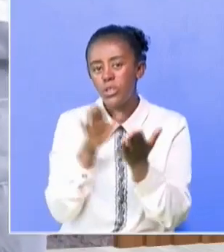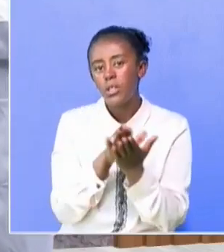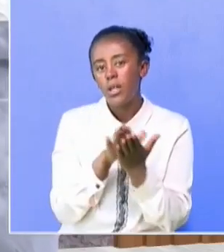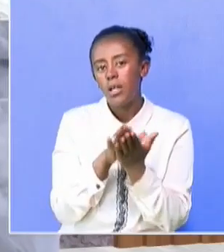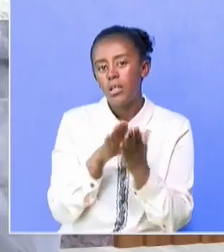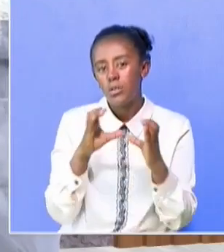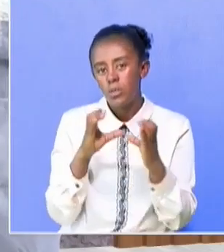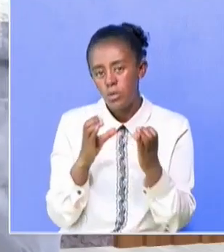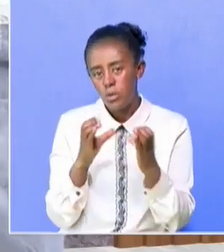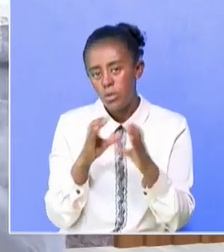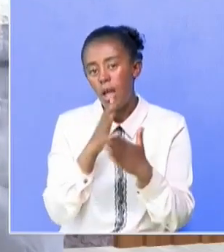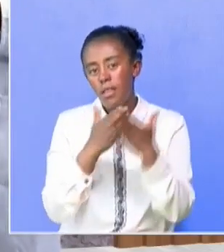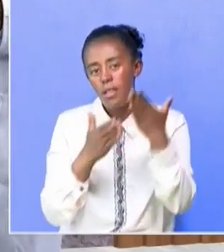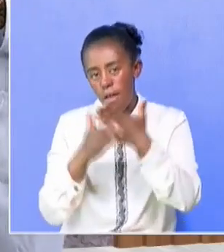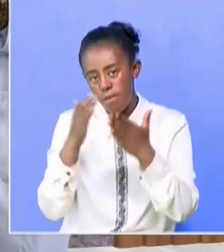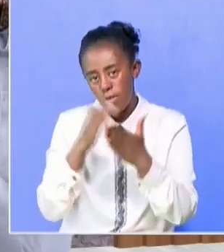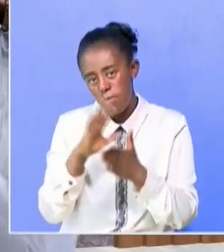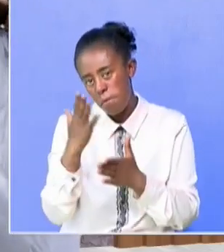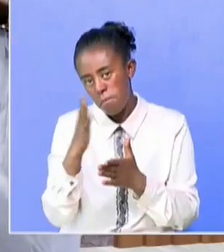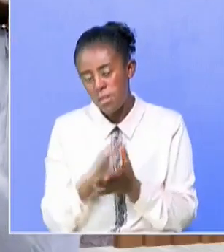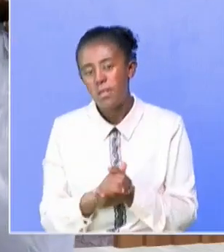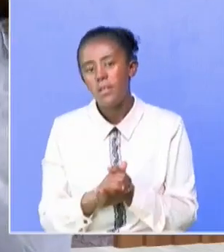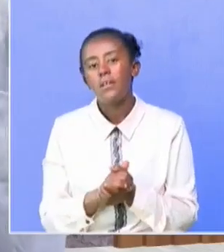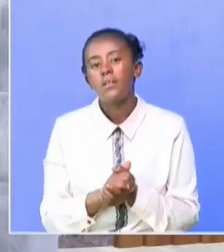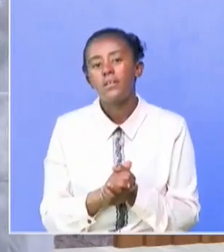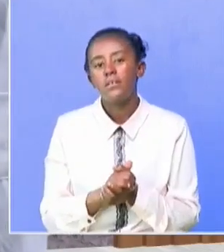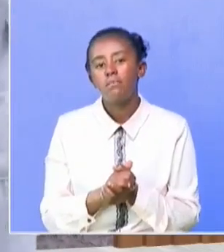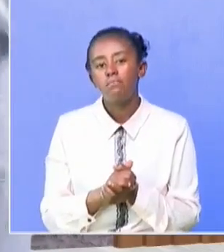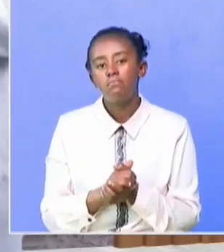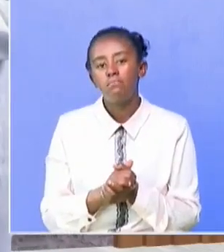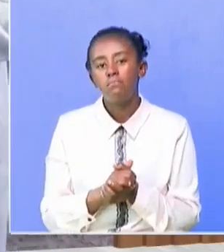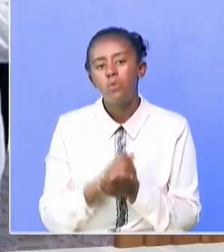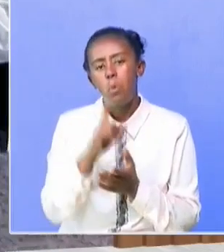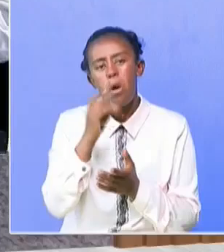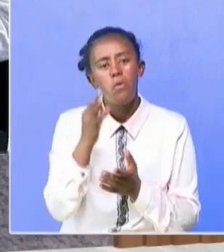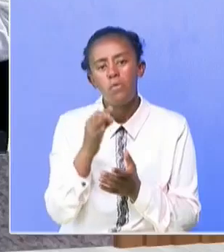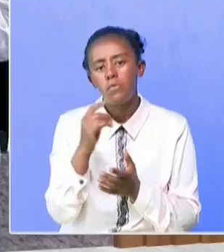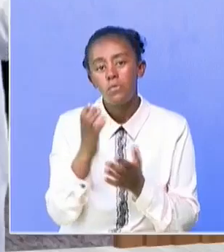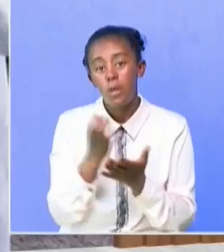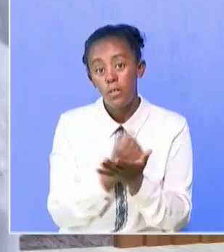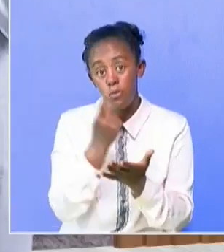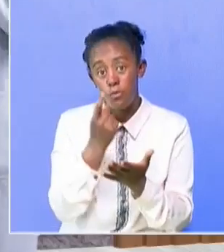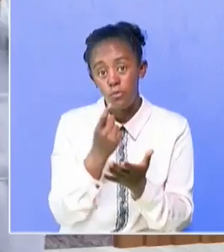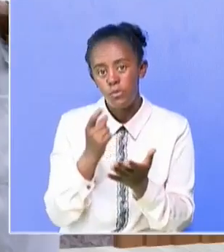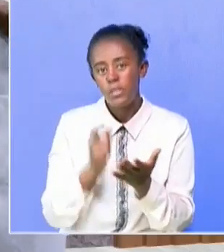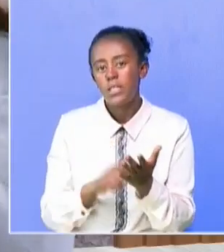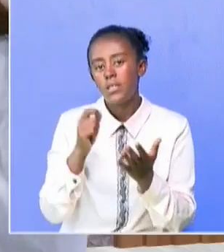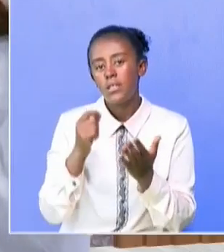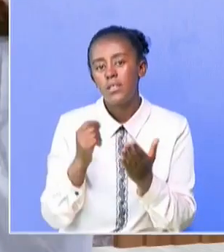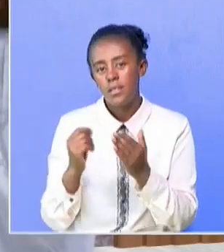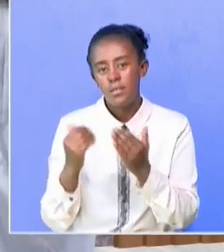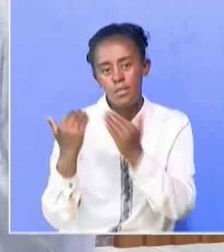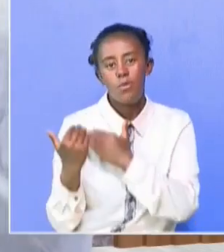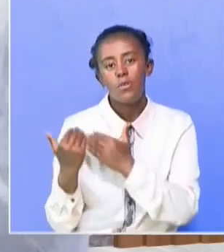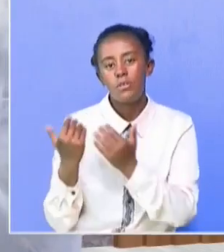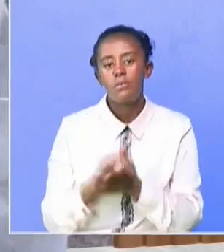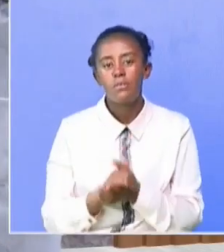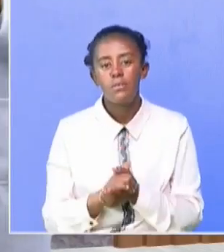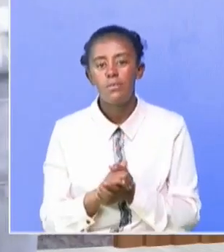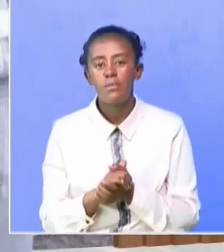level, maybe. So among them, one of them has to take what? A responsibility to take